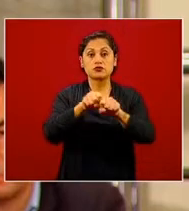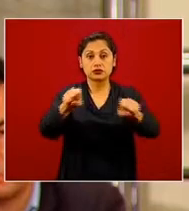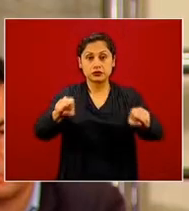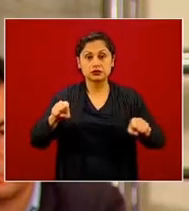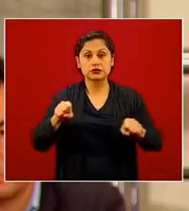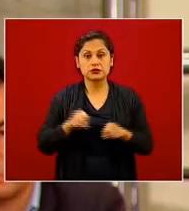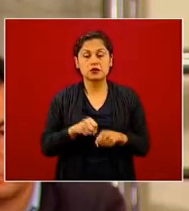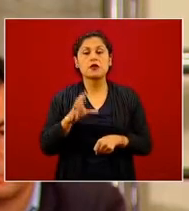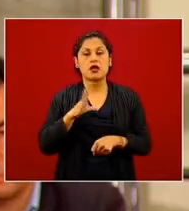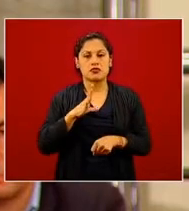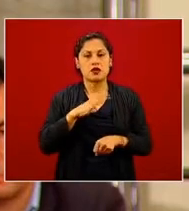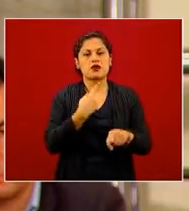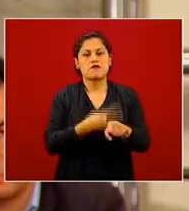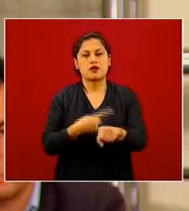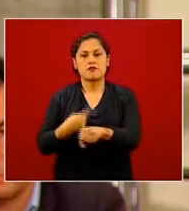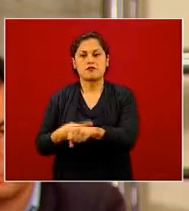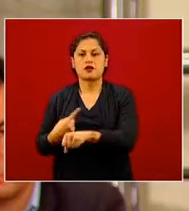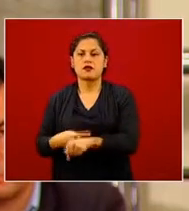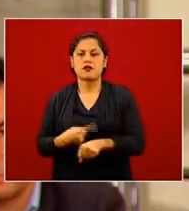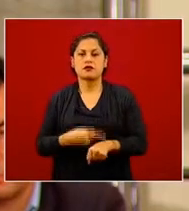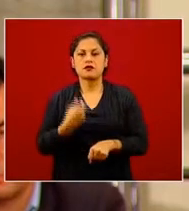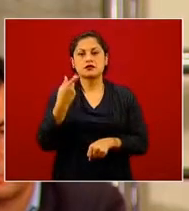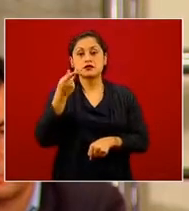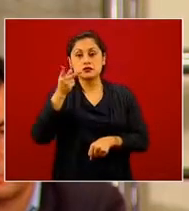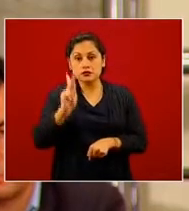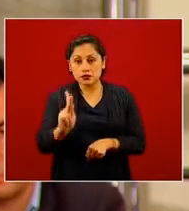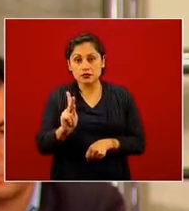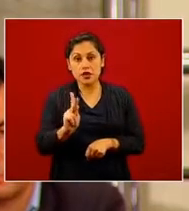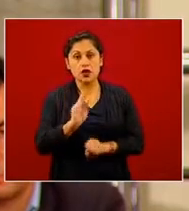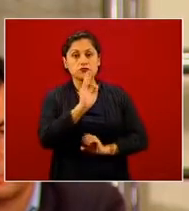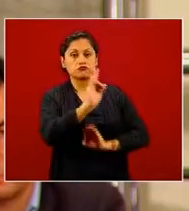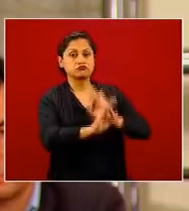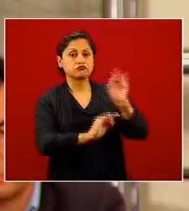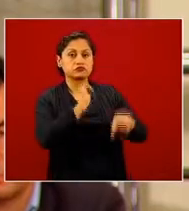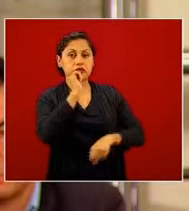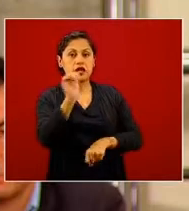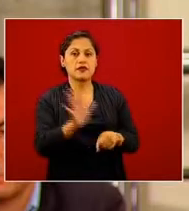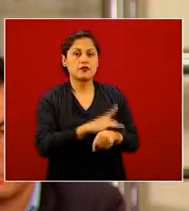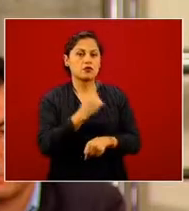Some disease or health conditions within the health systems,